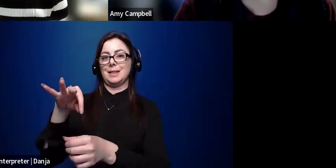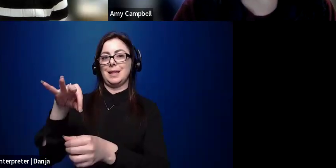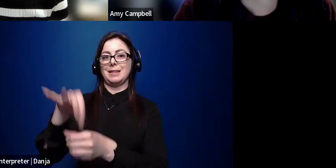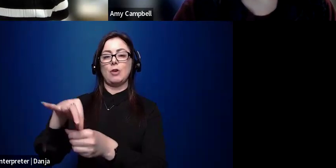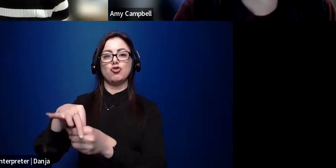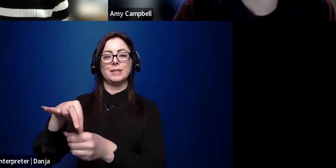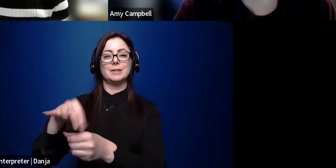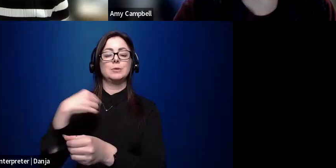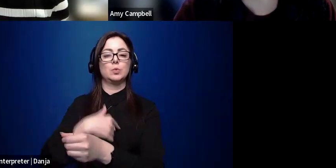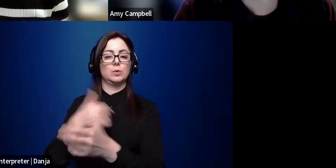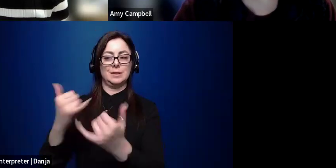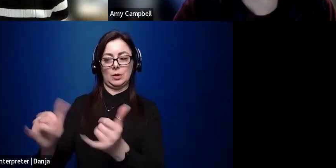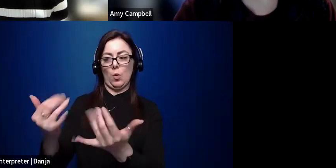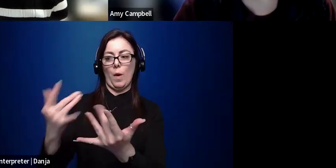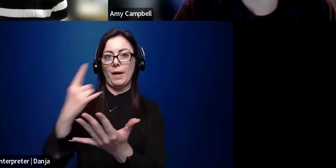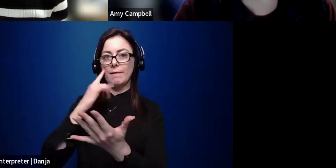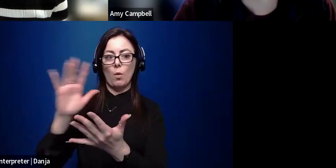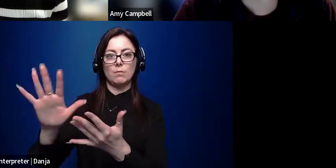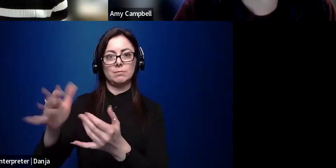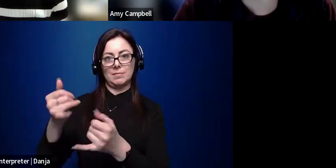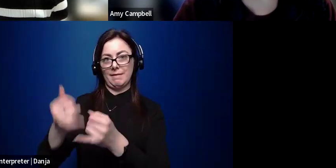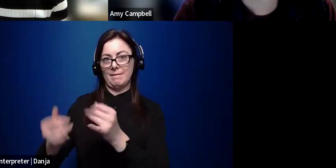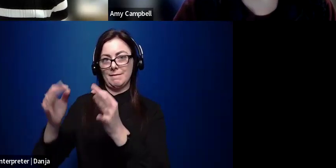for finalization